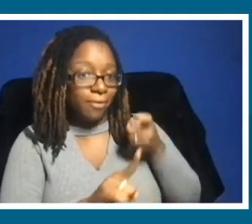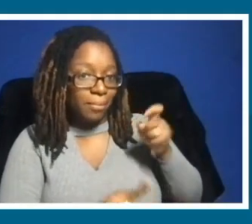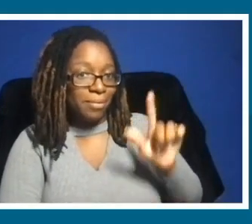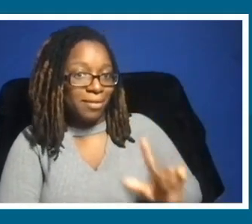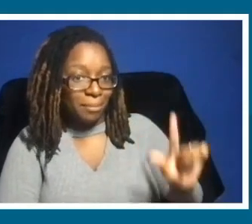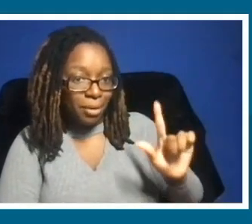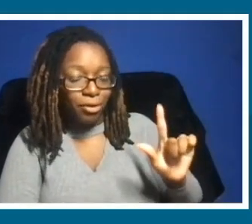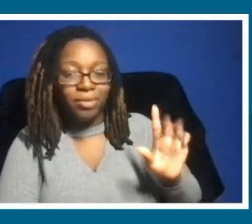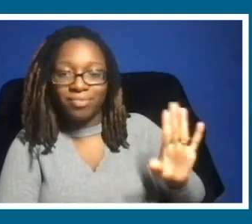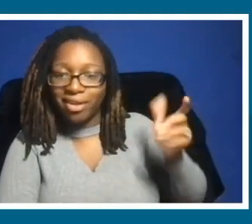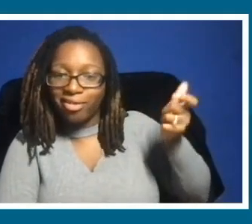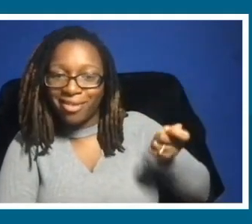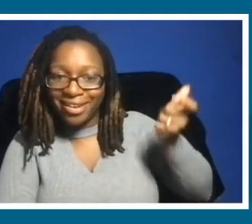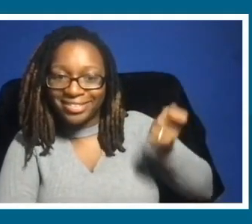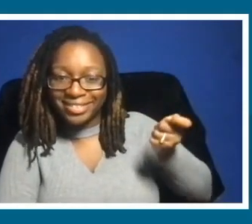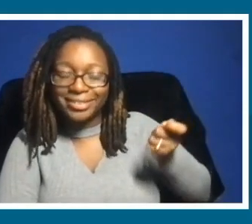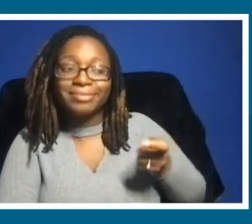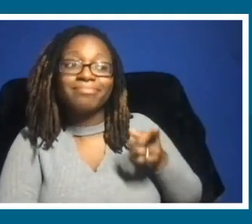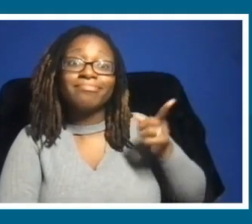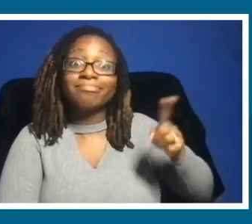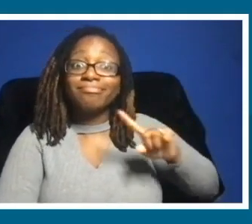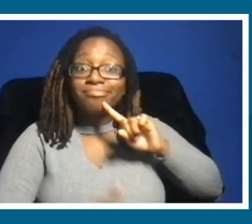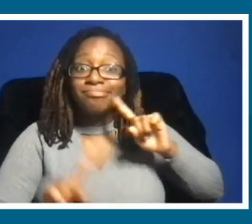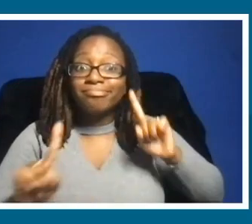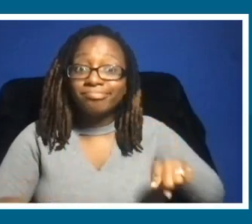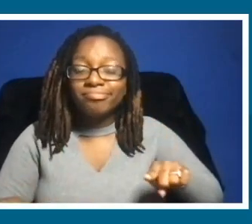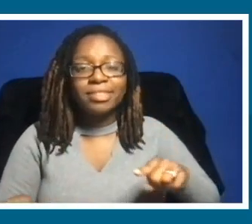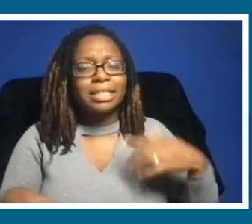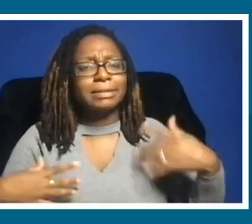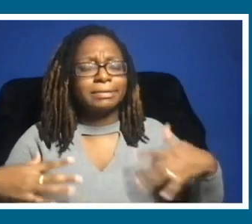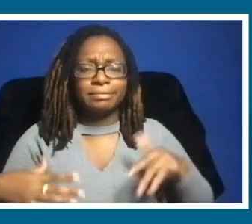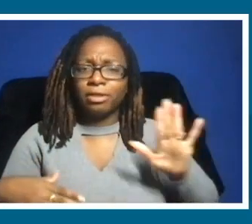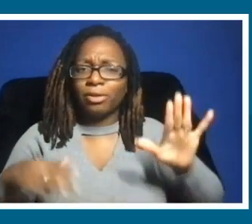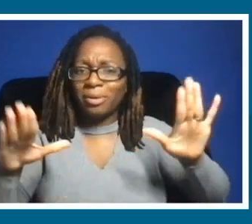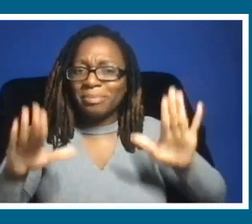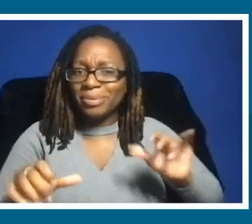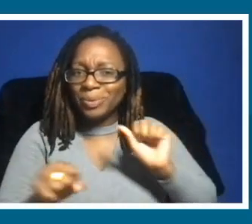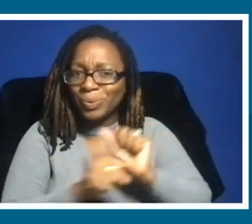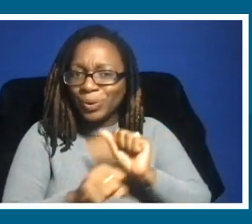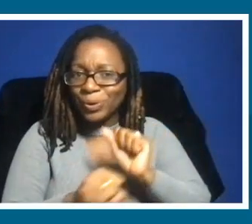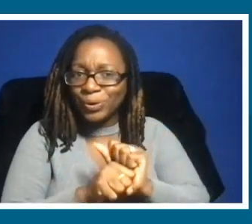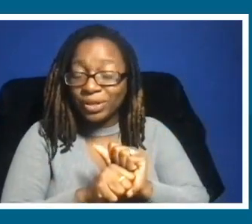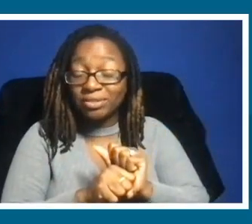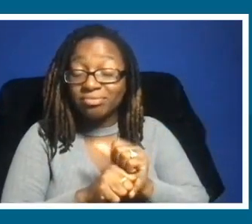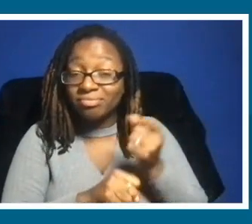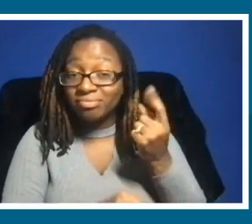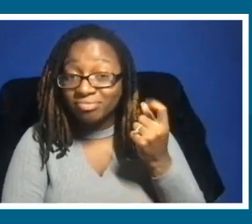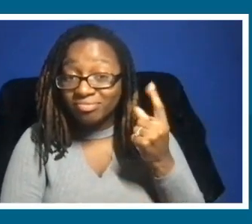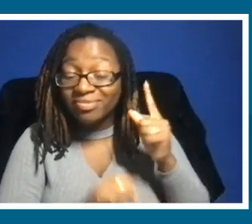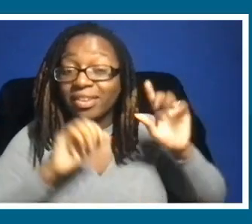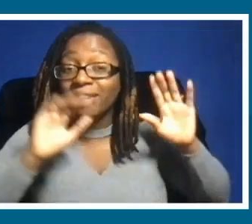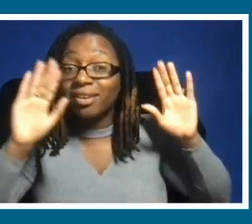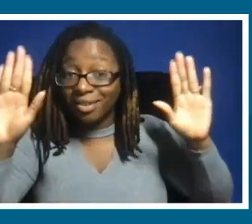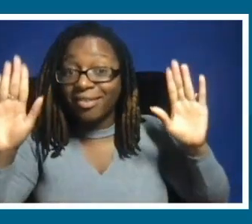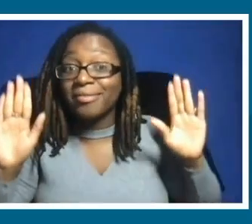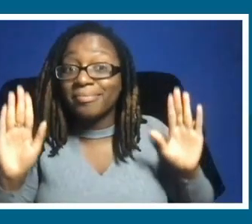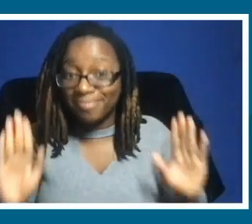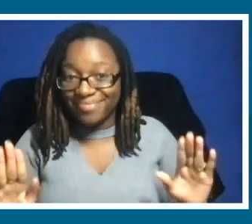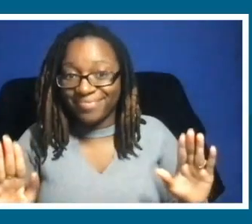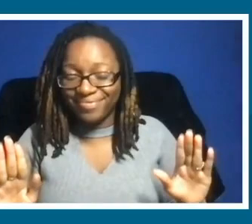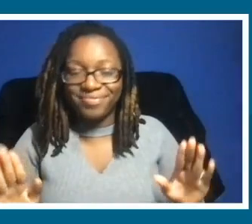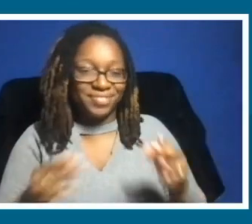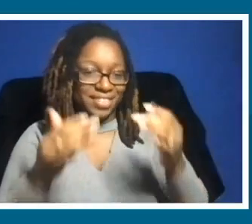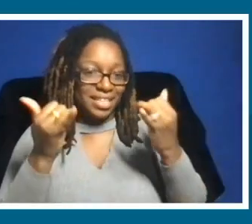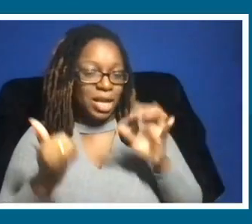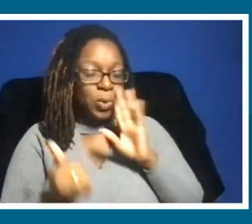who responded and told us about the amazing work that they are doing. And when I say amazing, I think that's exactly what you're going to get a glimpse